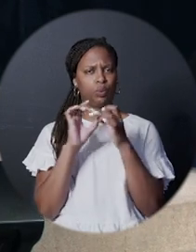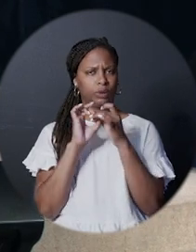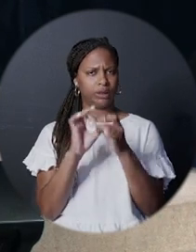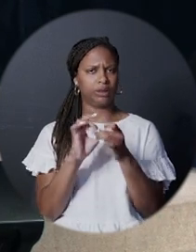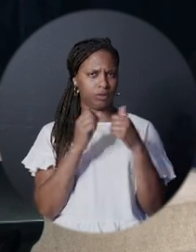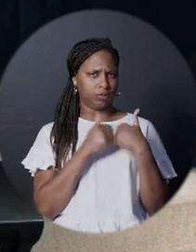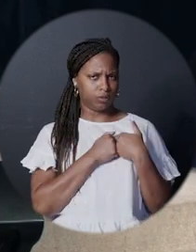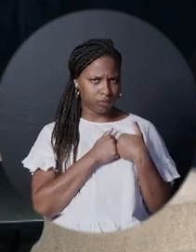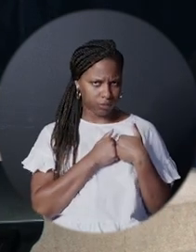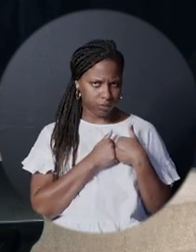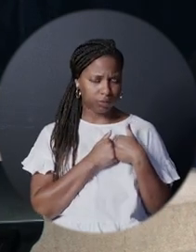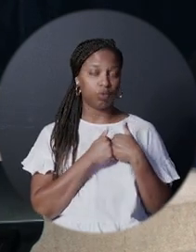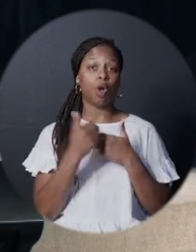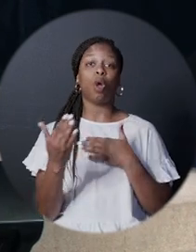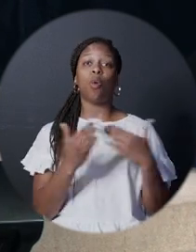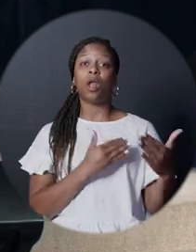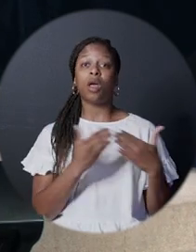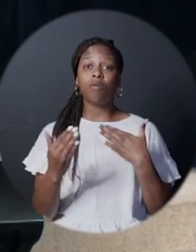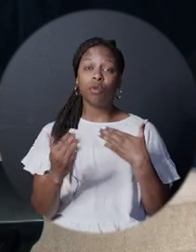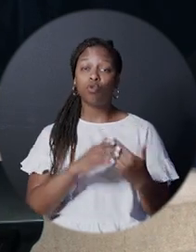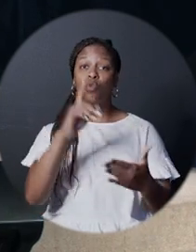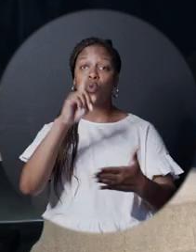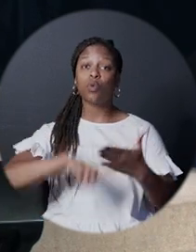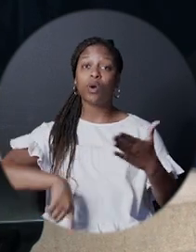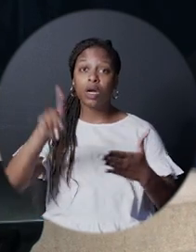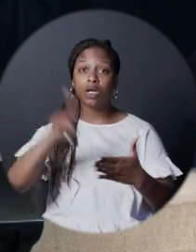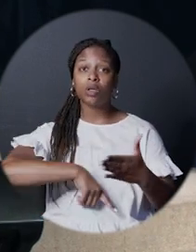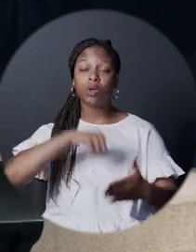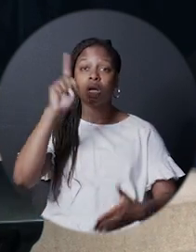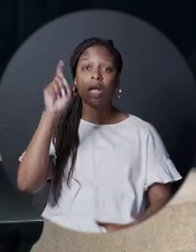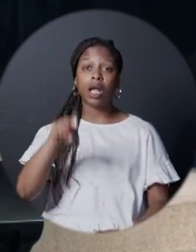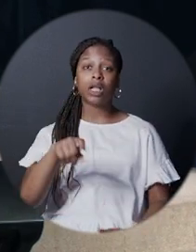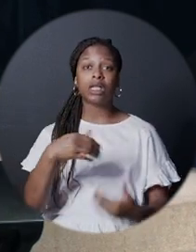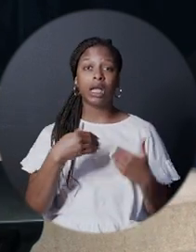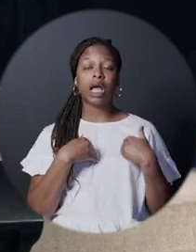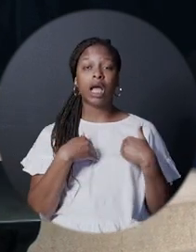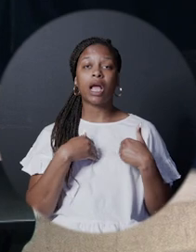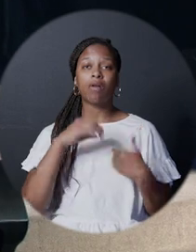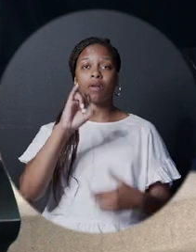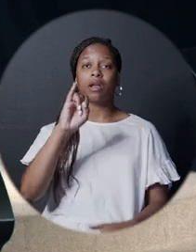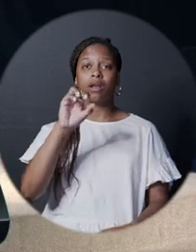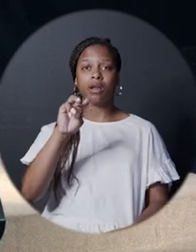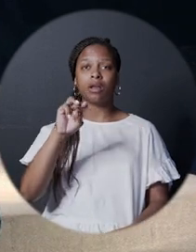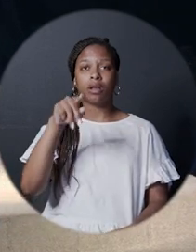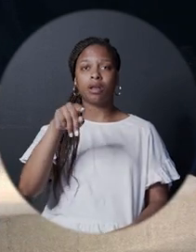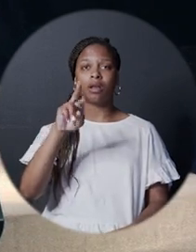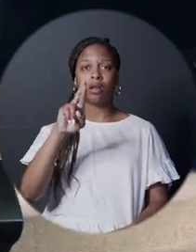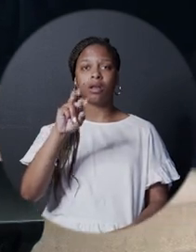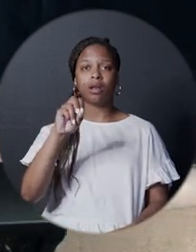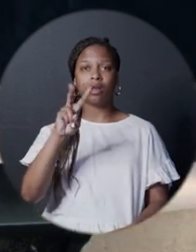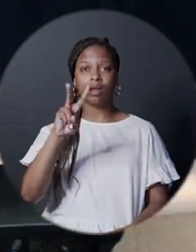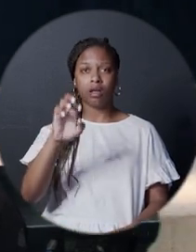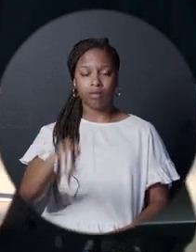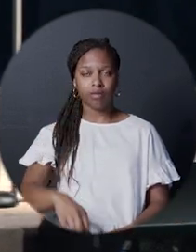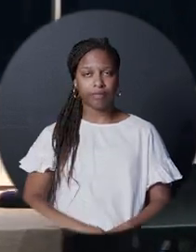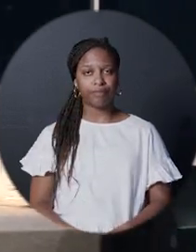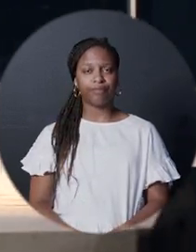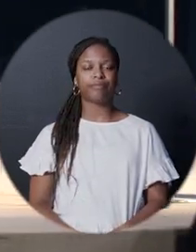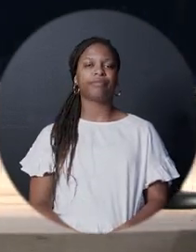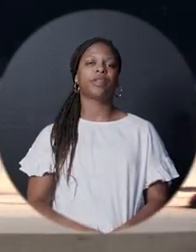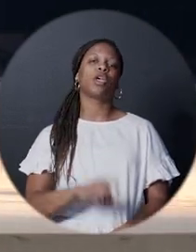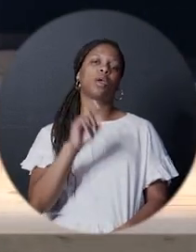into relationships that whenever you are criticized, you have to have an improv.